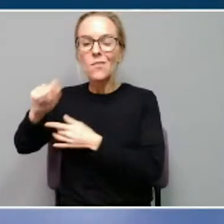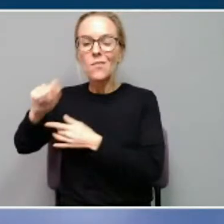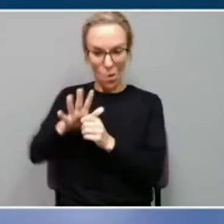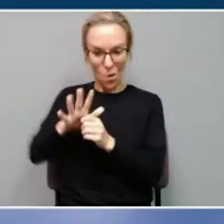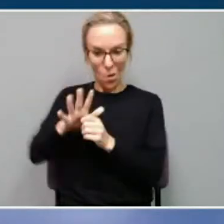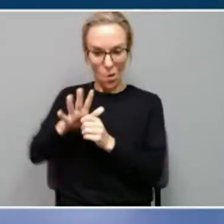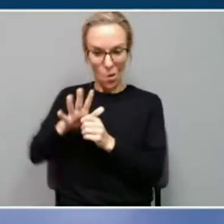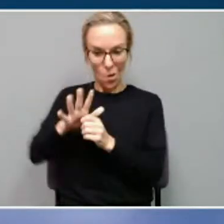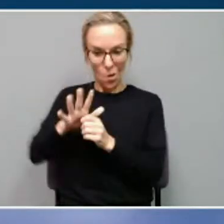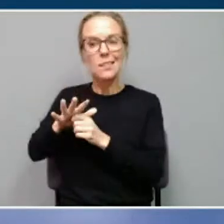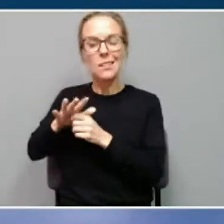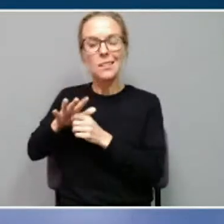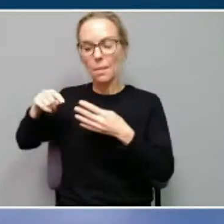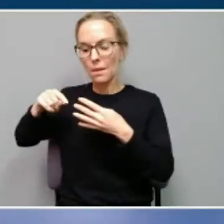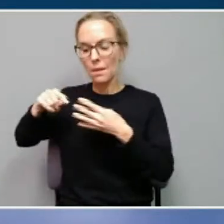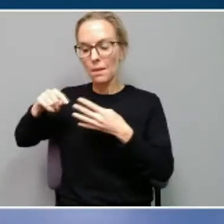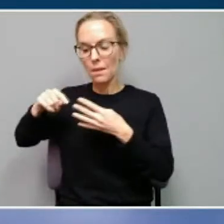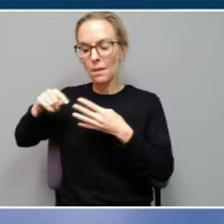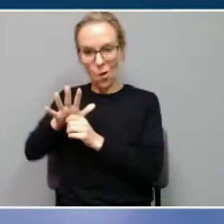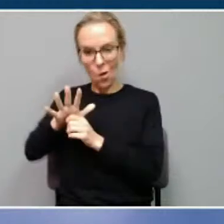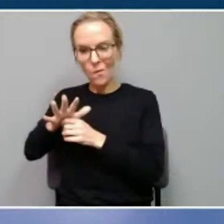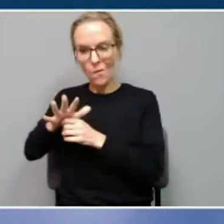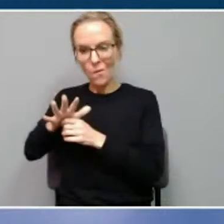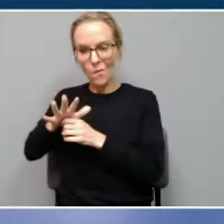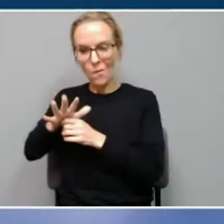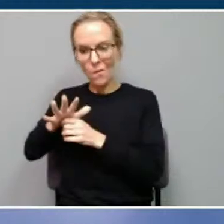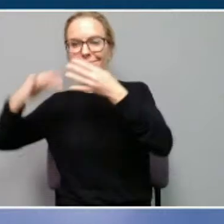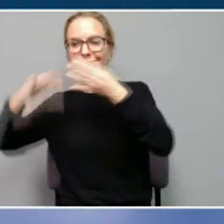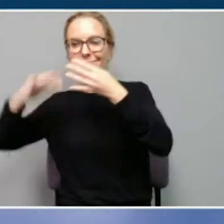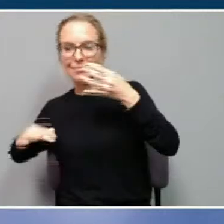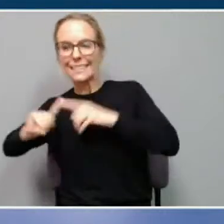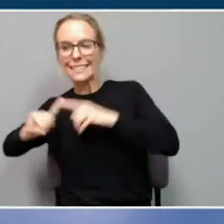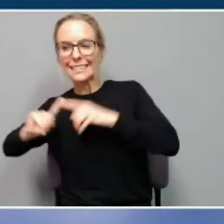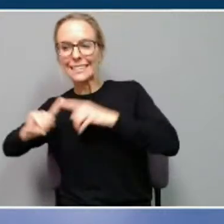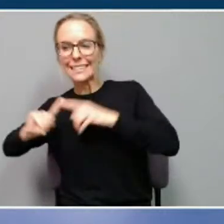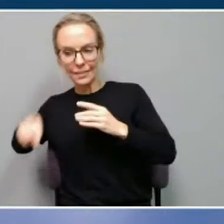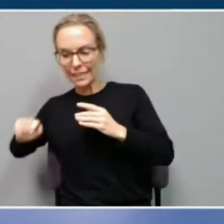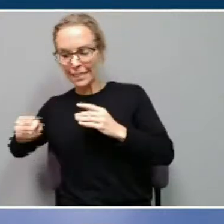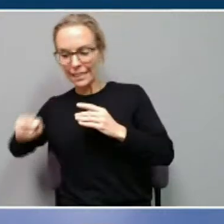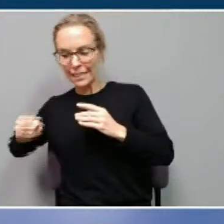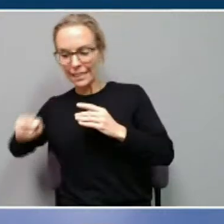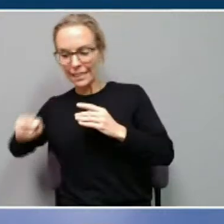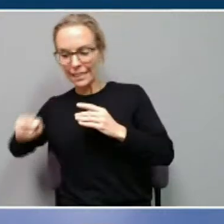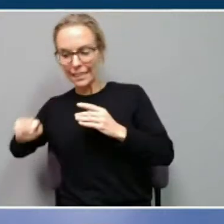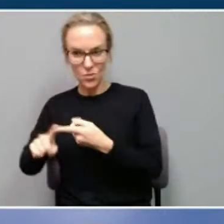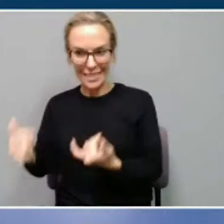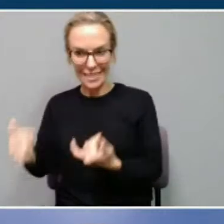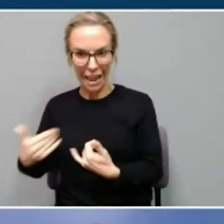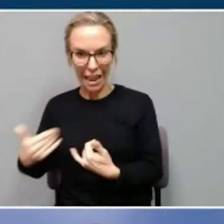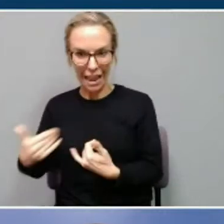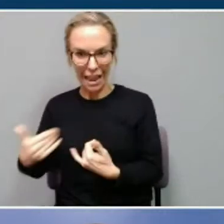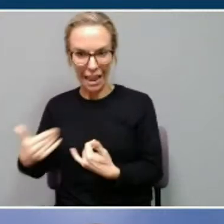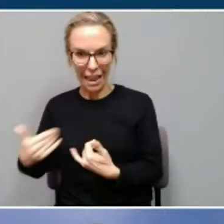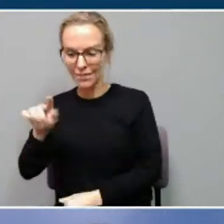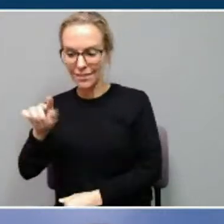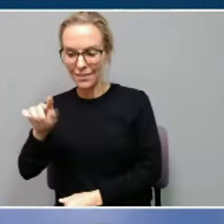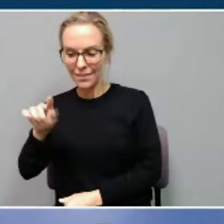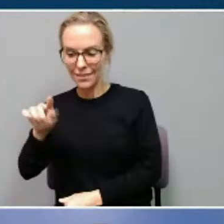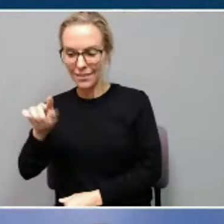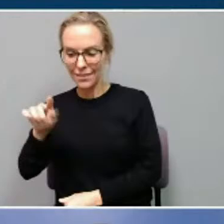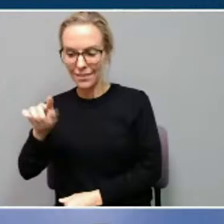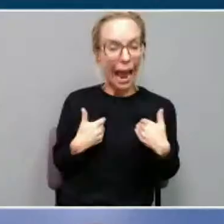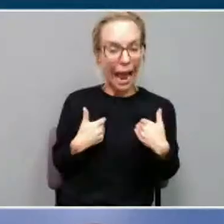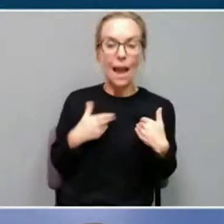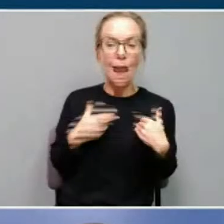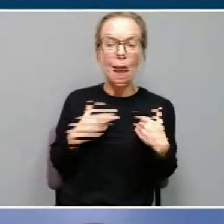the numbers are very clear that while we do have vaccinated folks that are getting